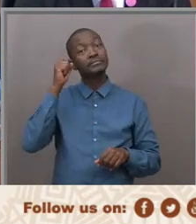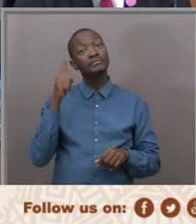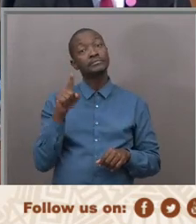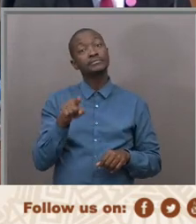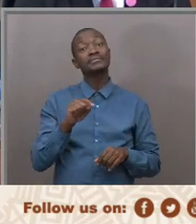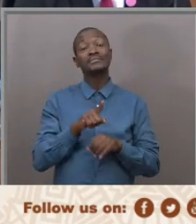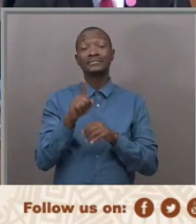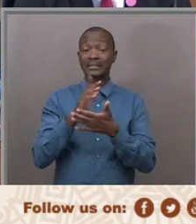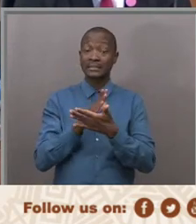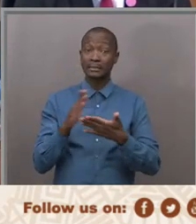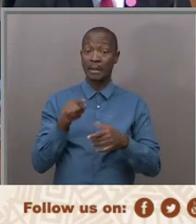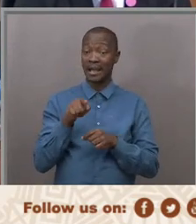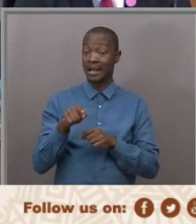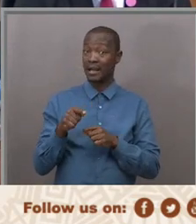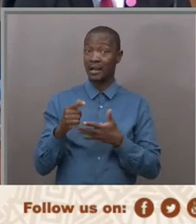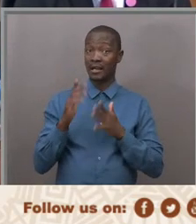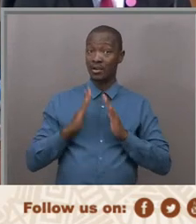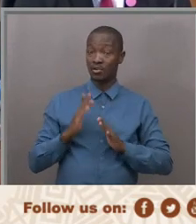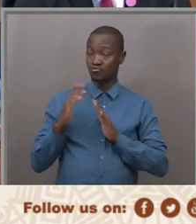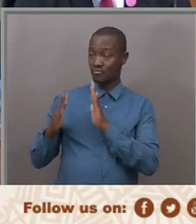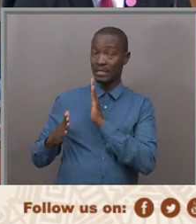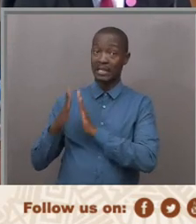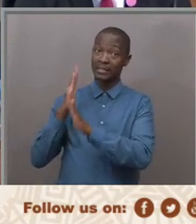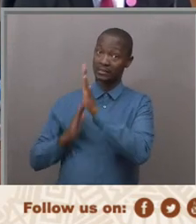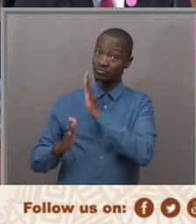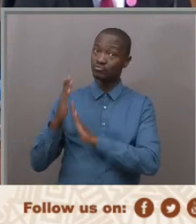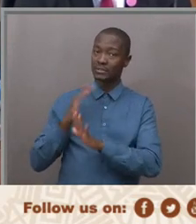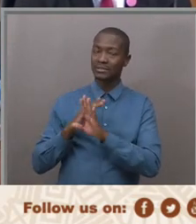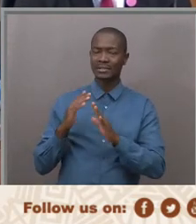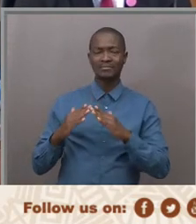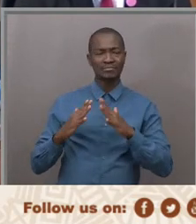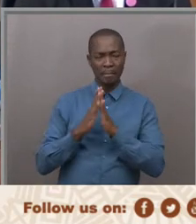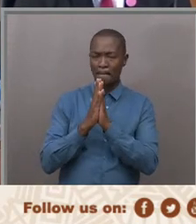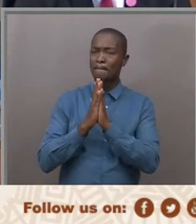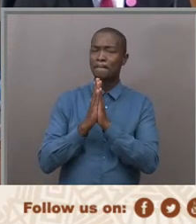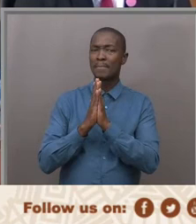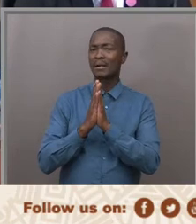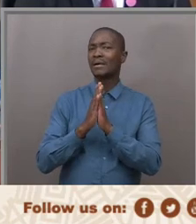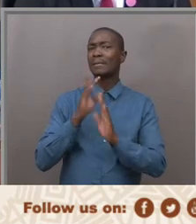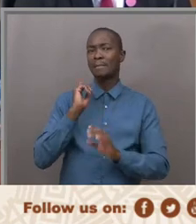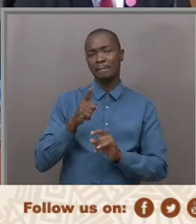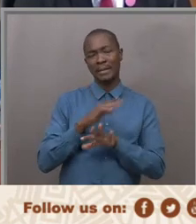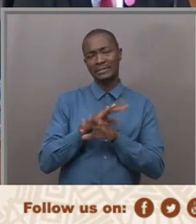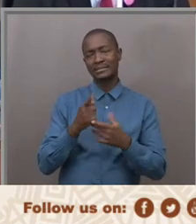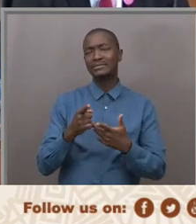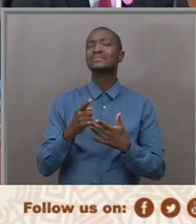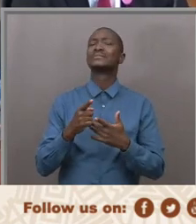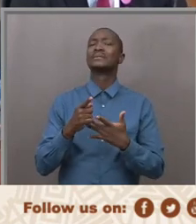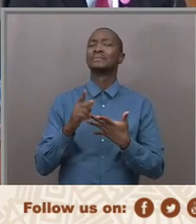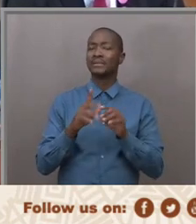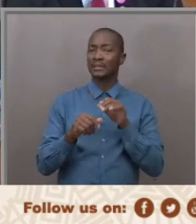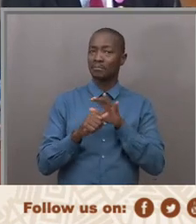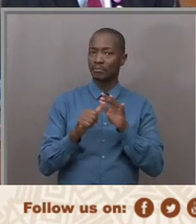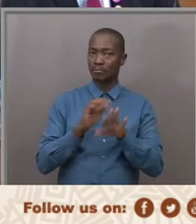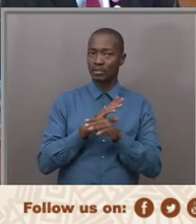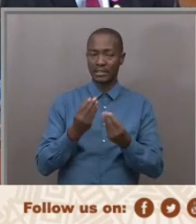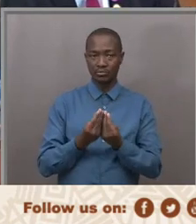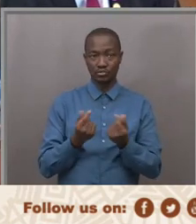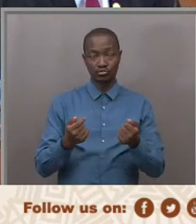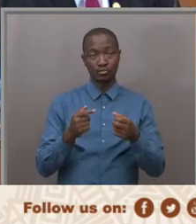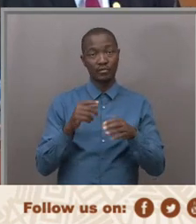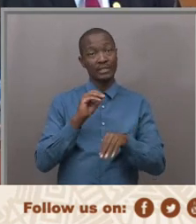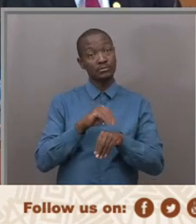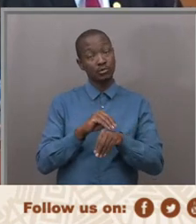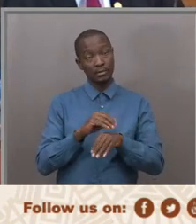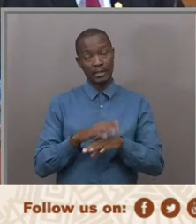part of human history. Solidarity is fundamental to solving humanity's problems. Honorable members, I would like now